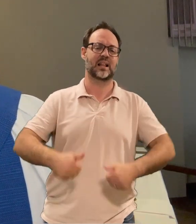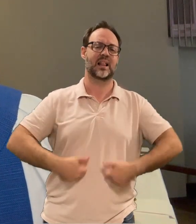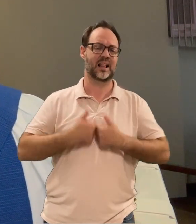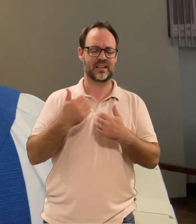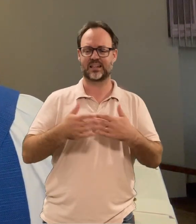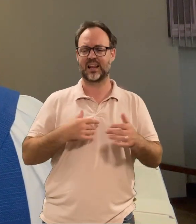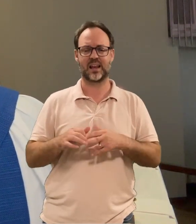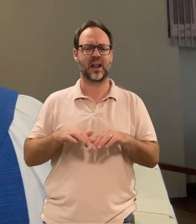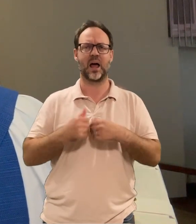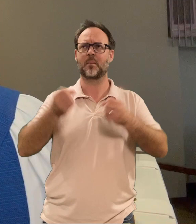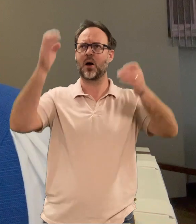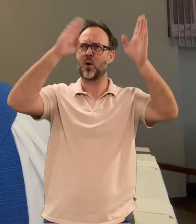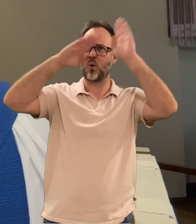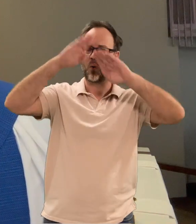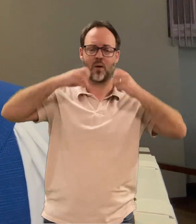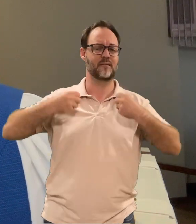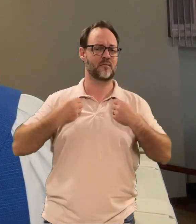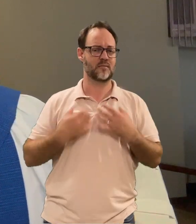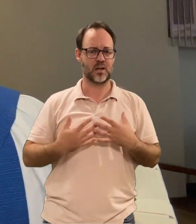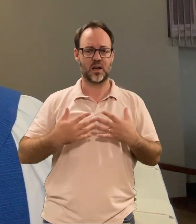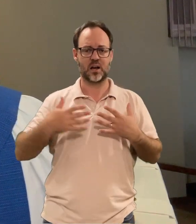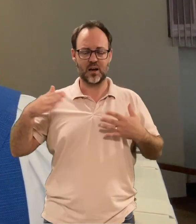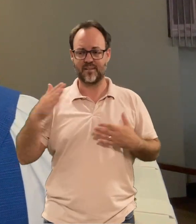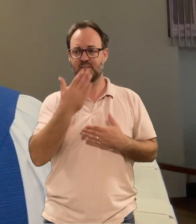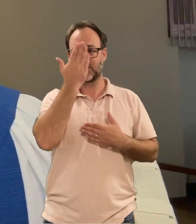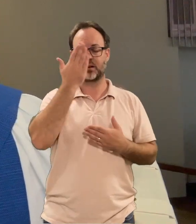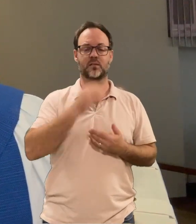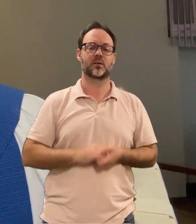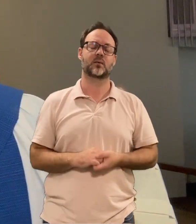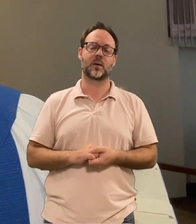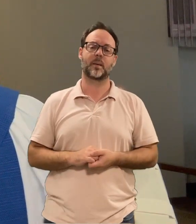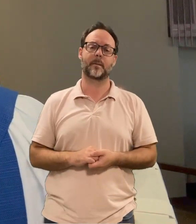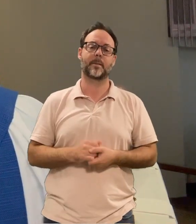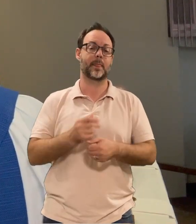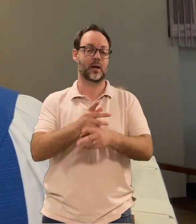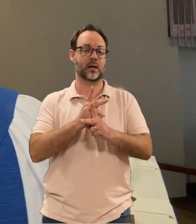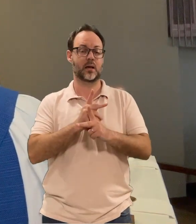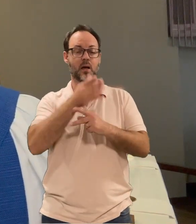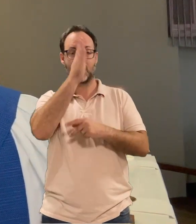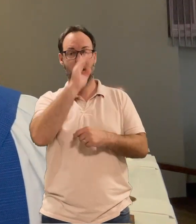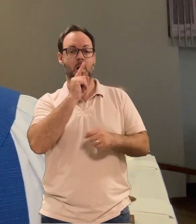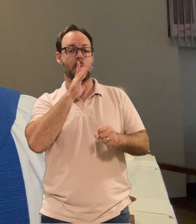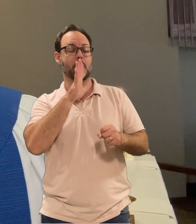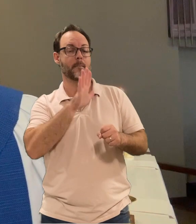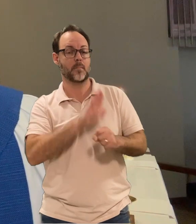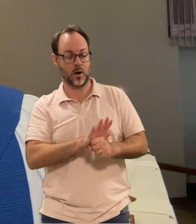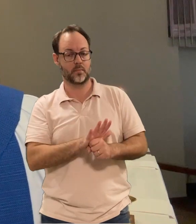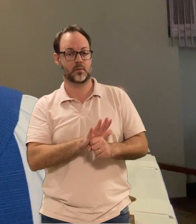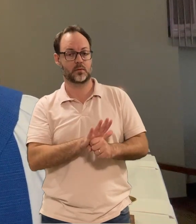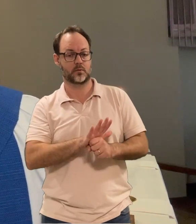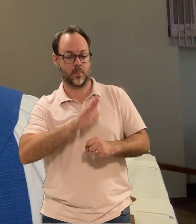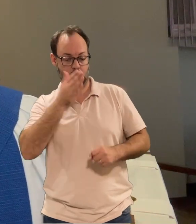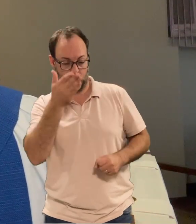stress is in your life, no matter how much worry or fear is in front of you, keep